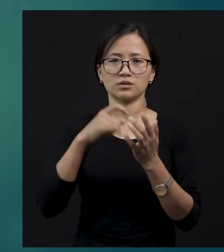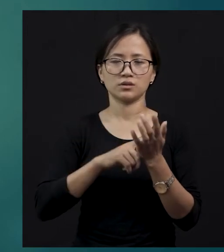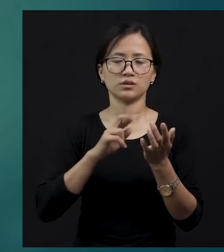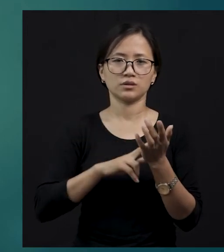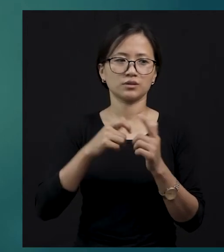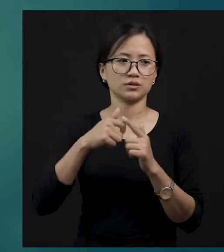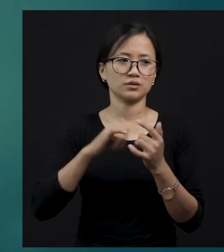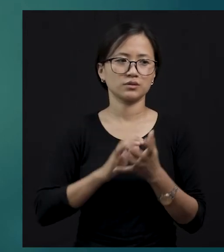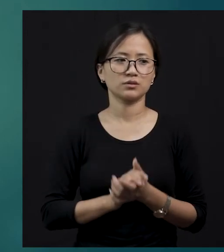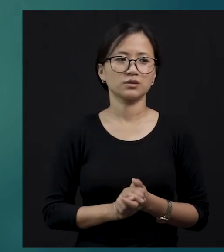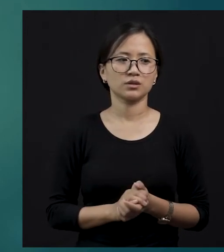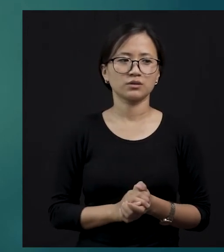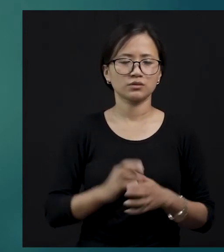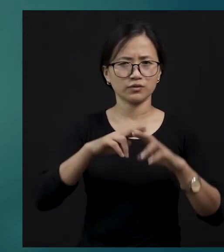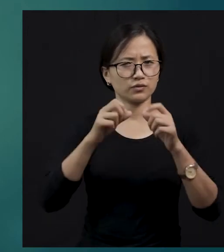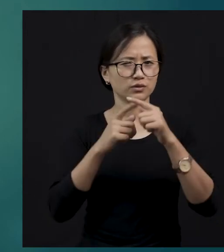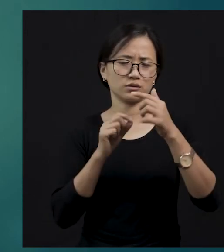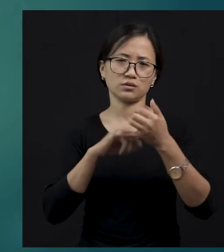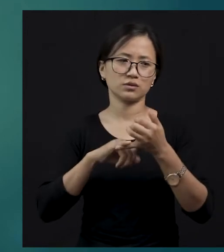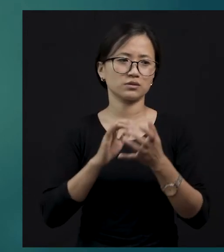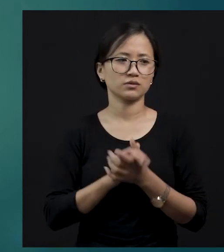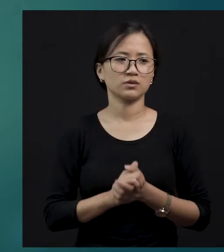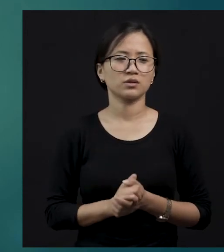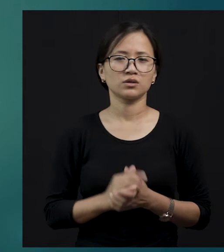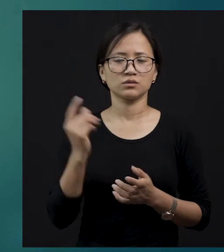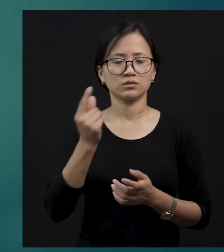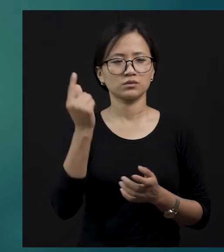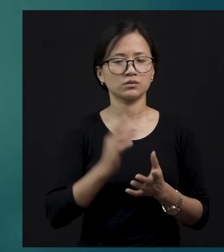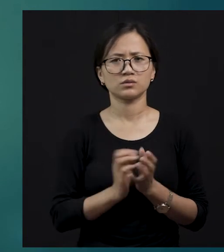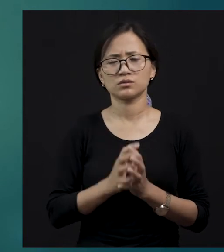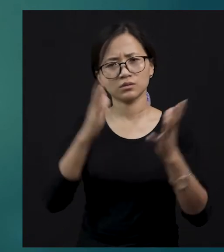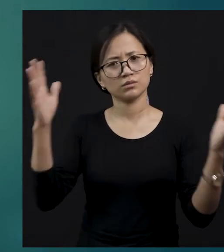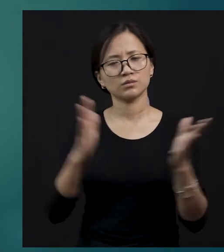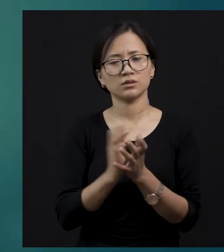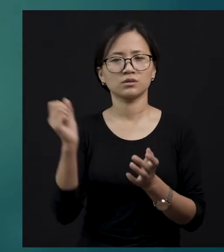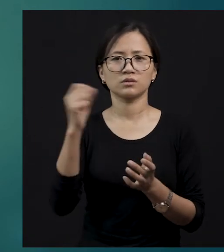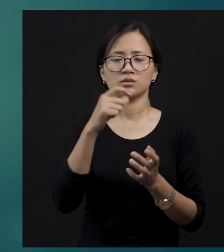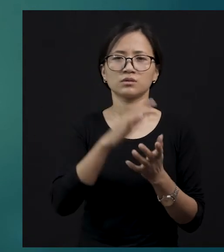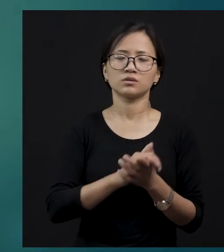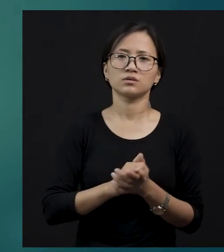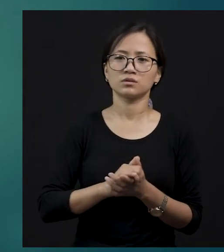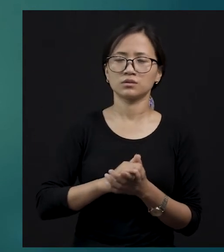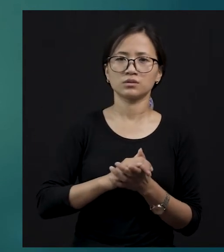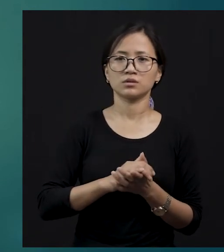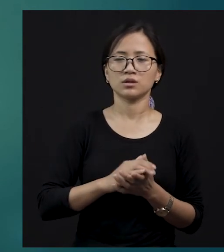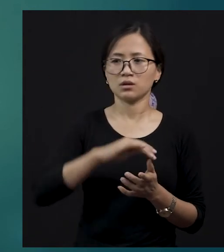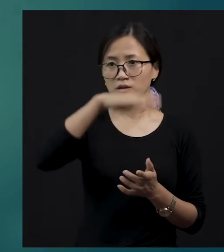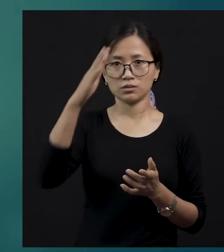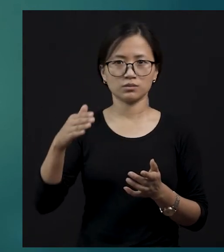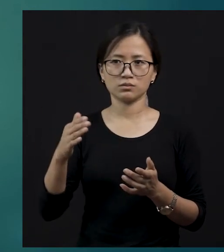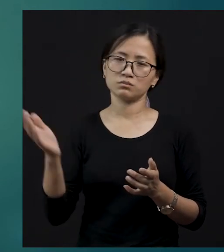the camel had not been drinking water or not been eating food for so many months, the hump shrinks down. That means the humps come